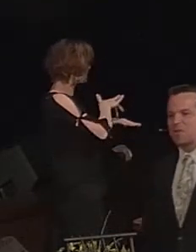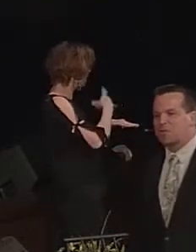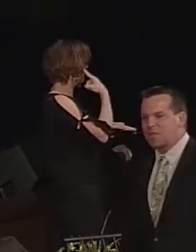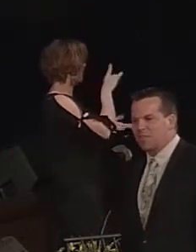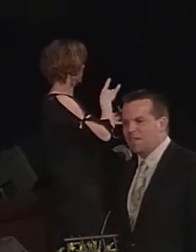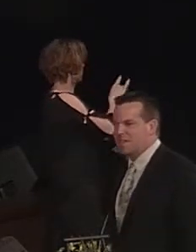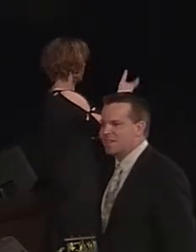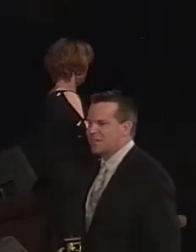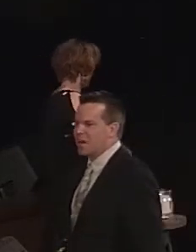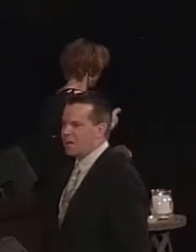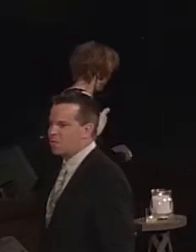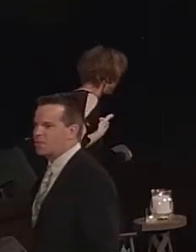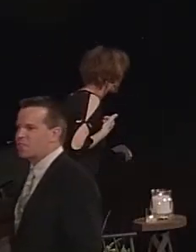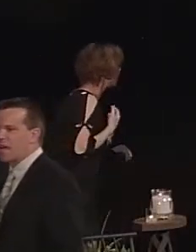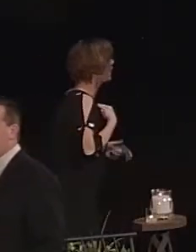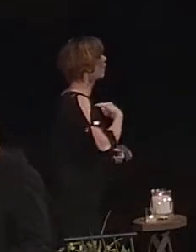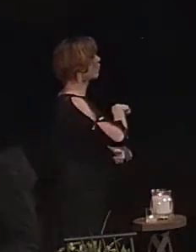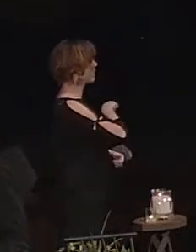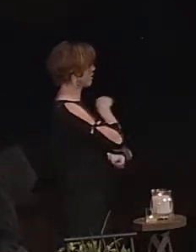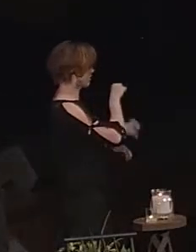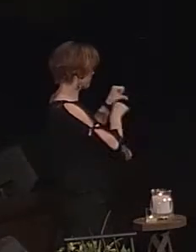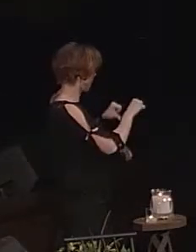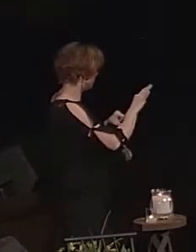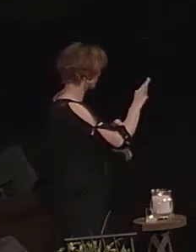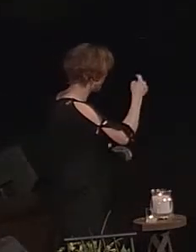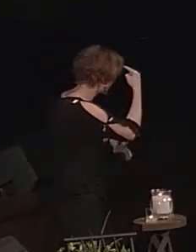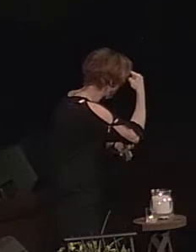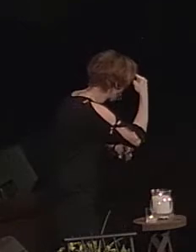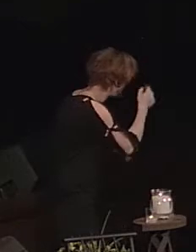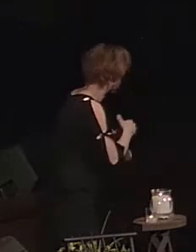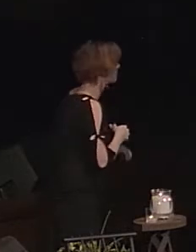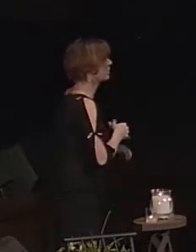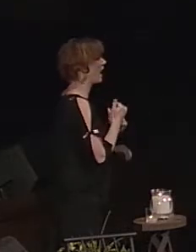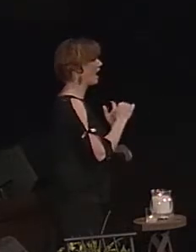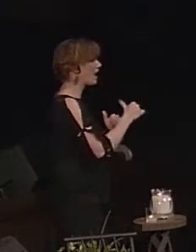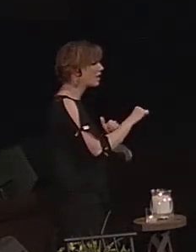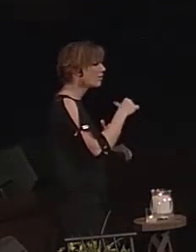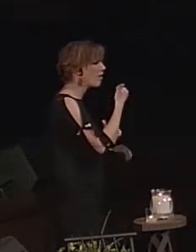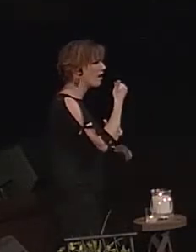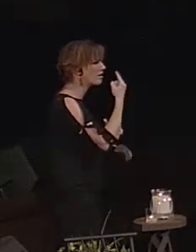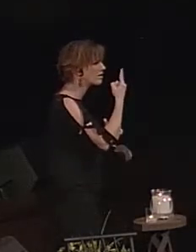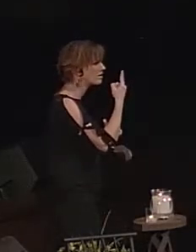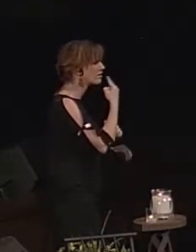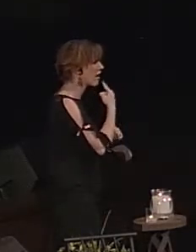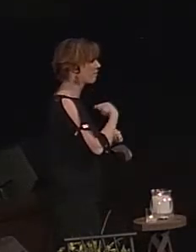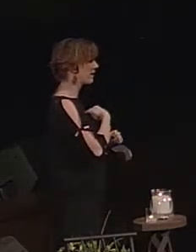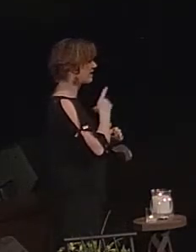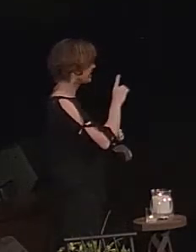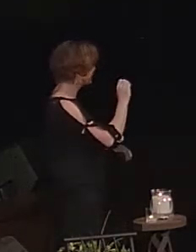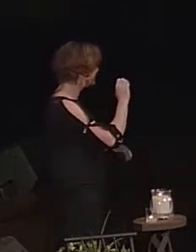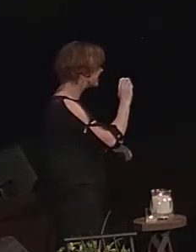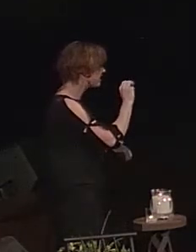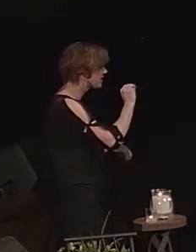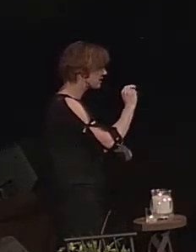for Spiritual Living. We're Science of Mind. And can anyone tell me what denomination we are?